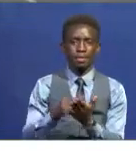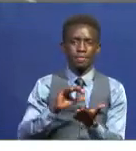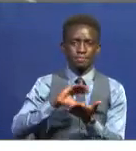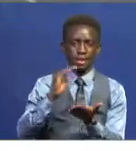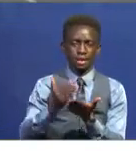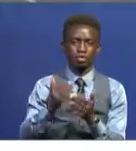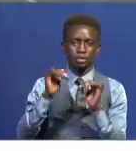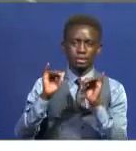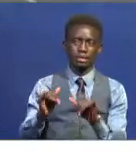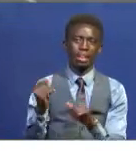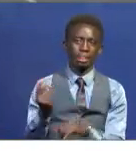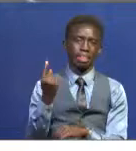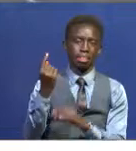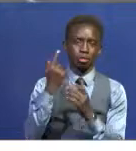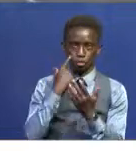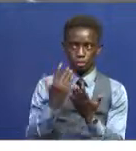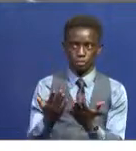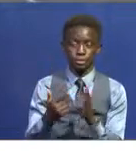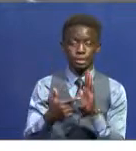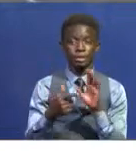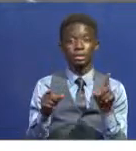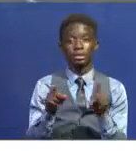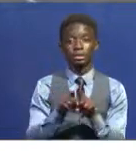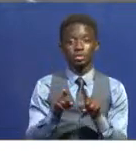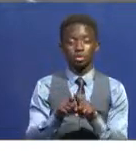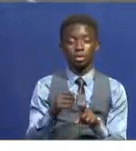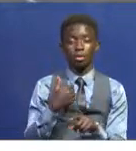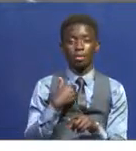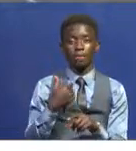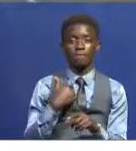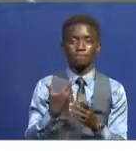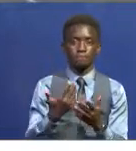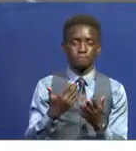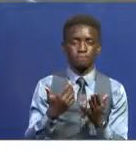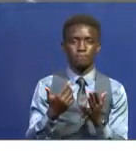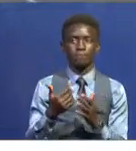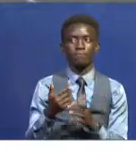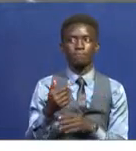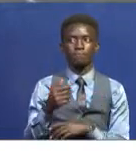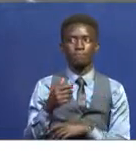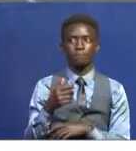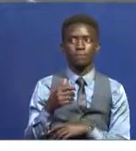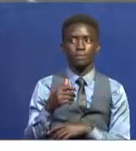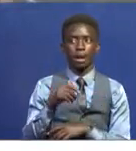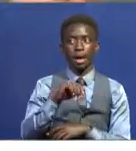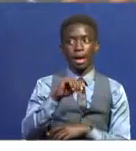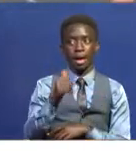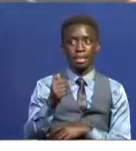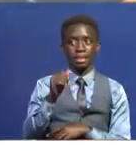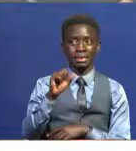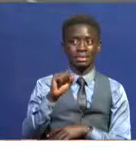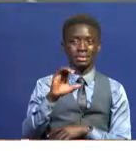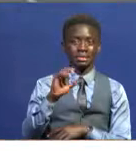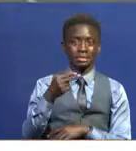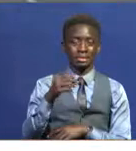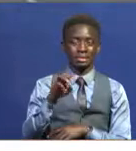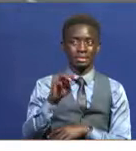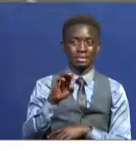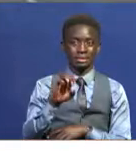Also, historically, there is the issue to do with Ponzi schemes. I'm not